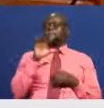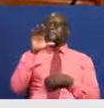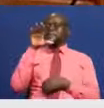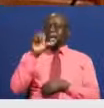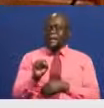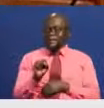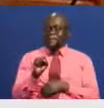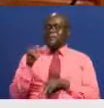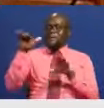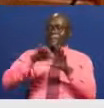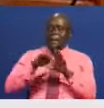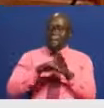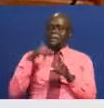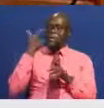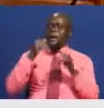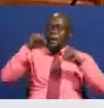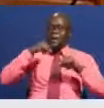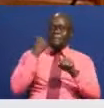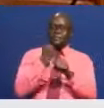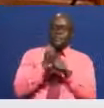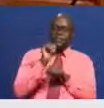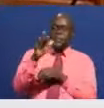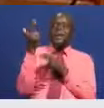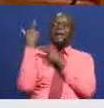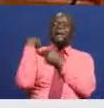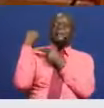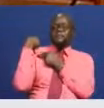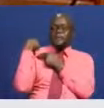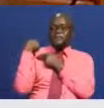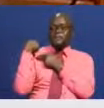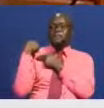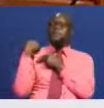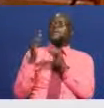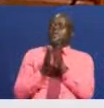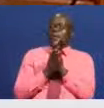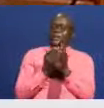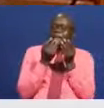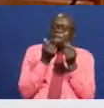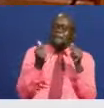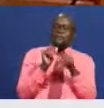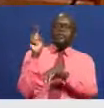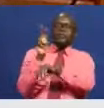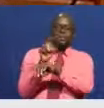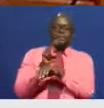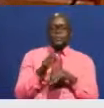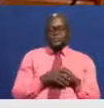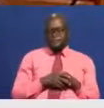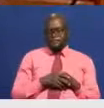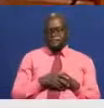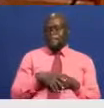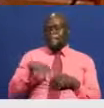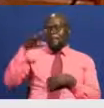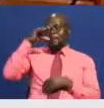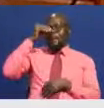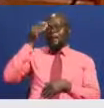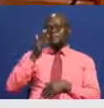cabinet members who are able to do their responsibilities with minimal supervision. Madam